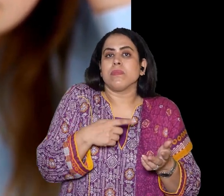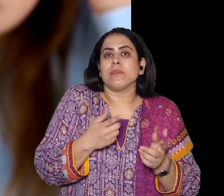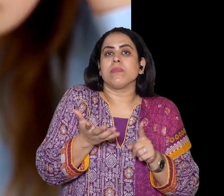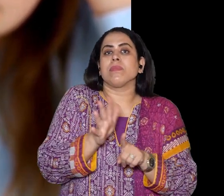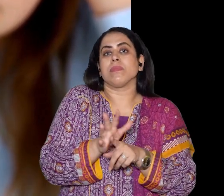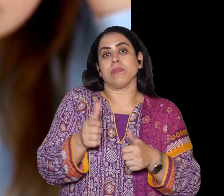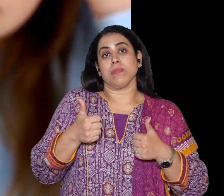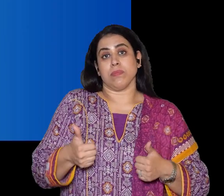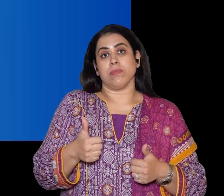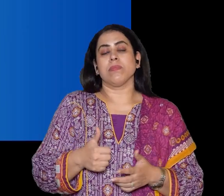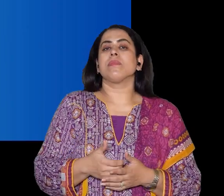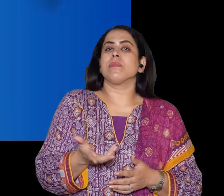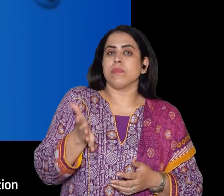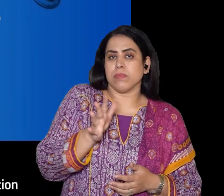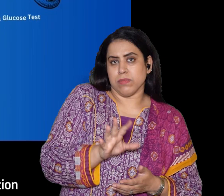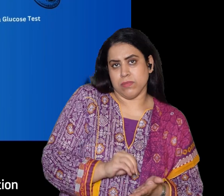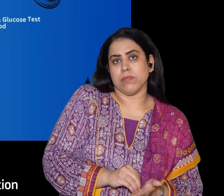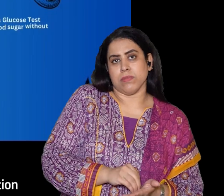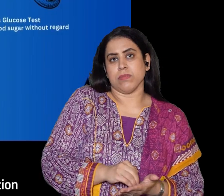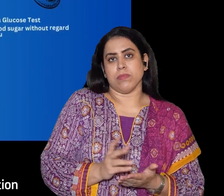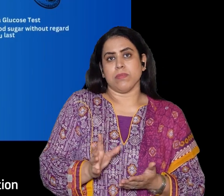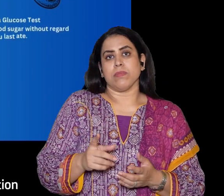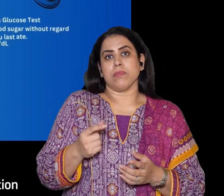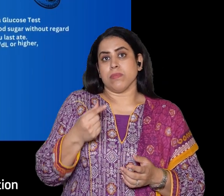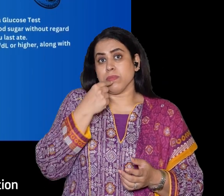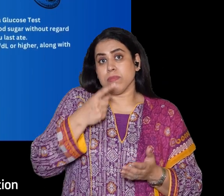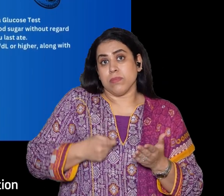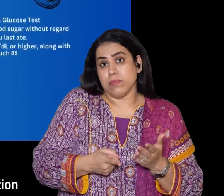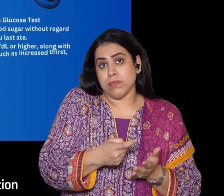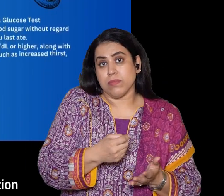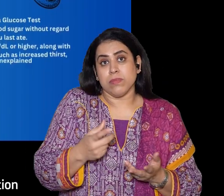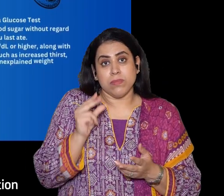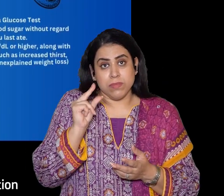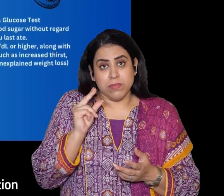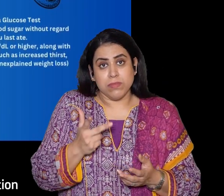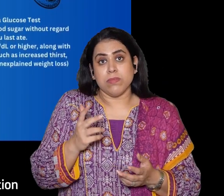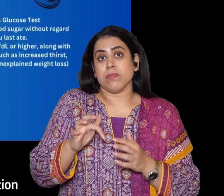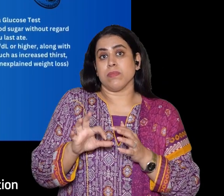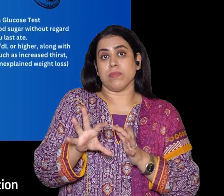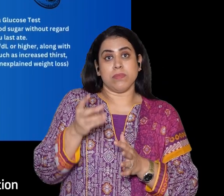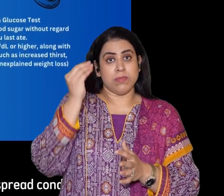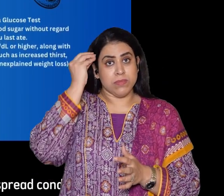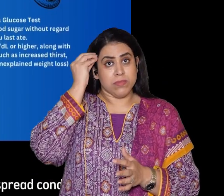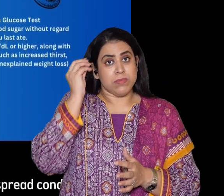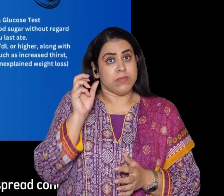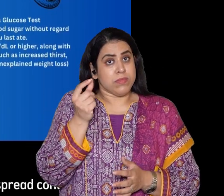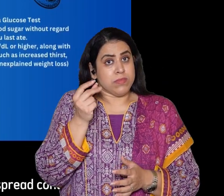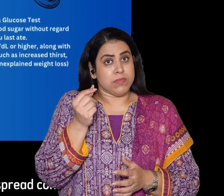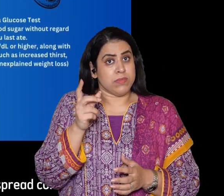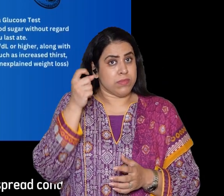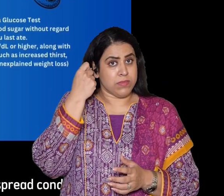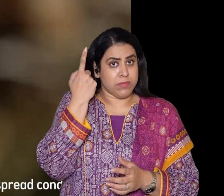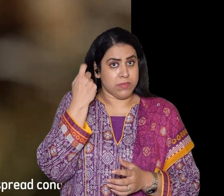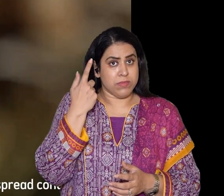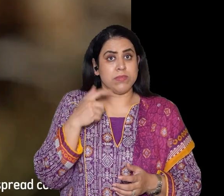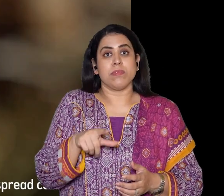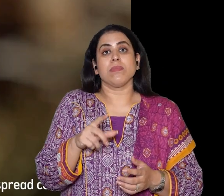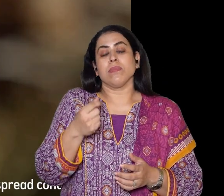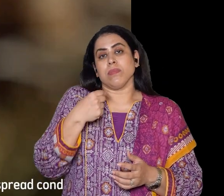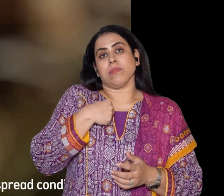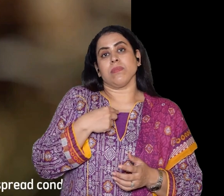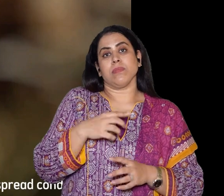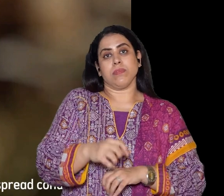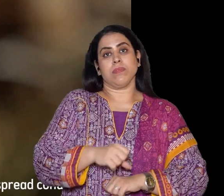diabetes effectively, as well as the crucial diagnostic tests needed for early detection. Her guidance is invaluable in